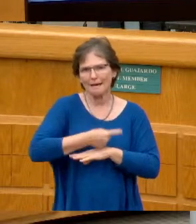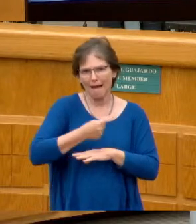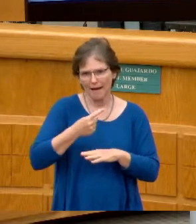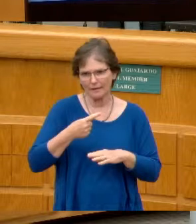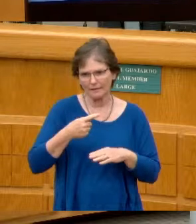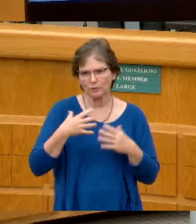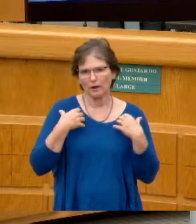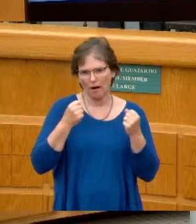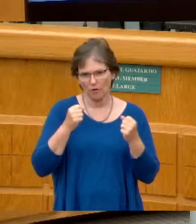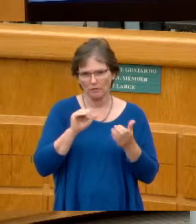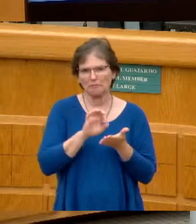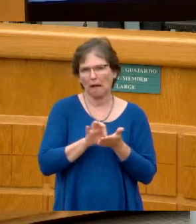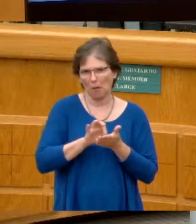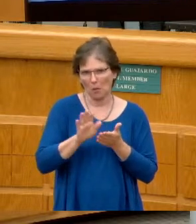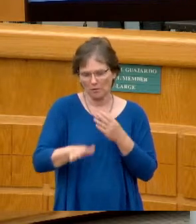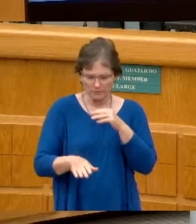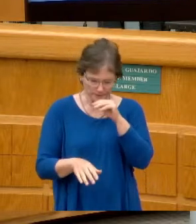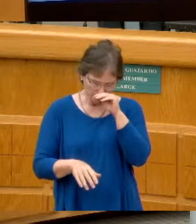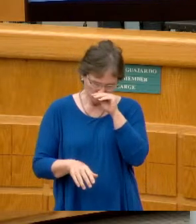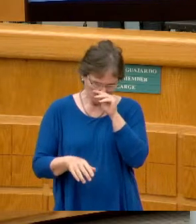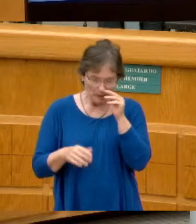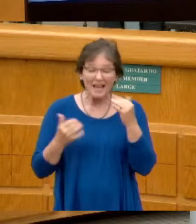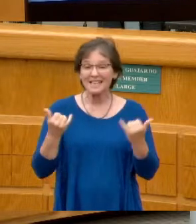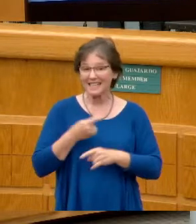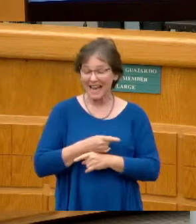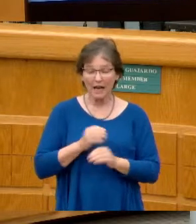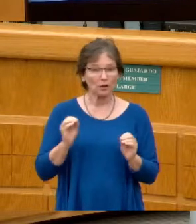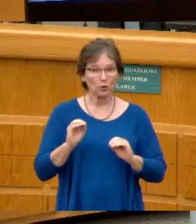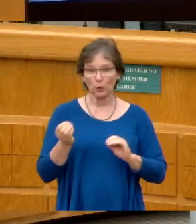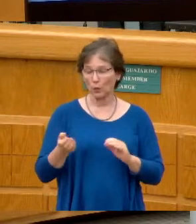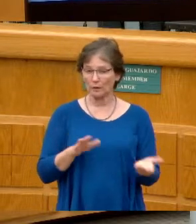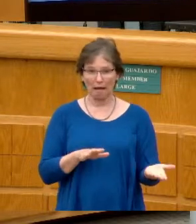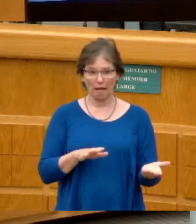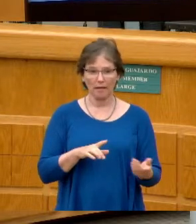21,219 cases in Nueces County. So